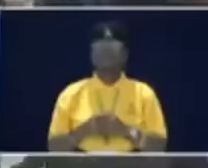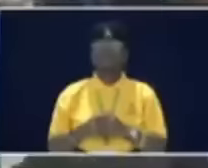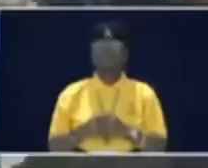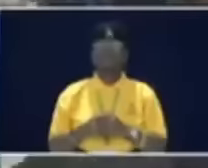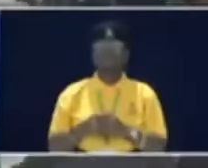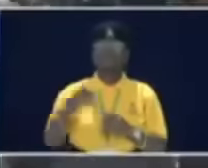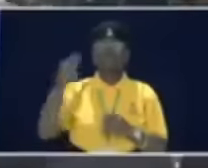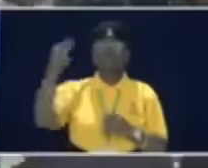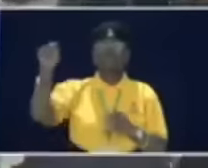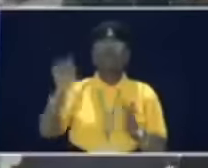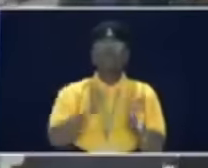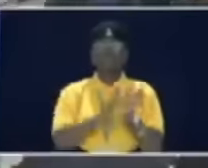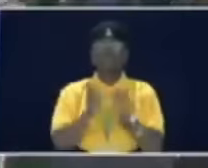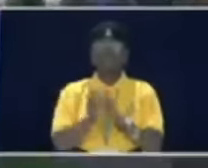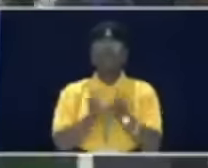The Bible says,